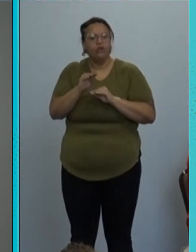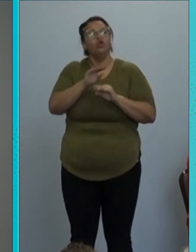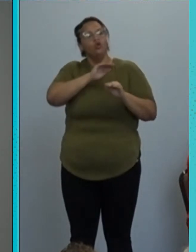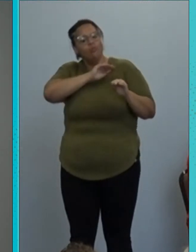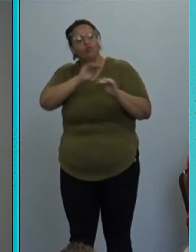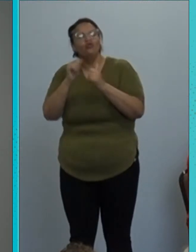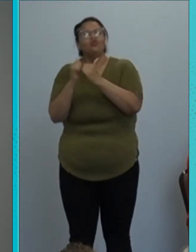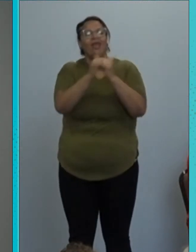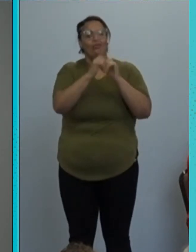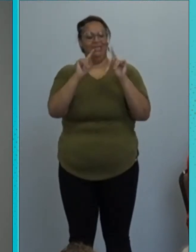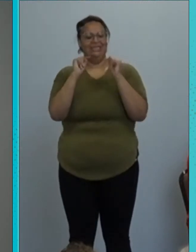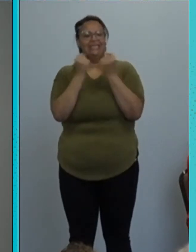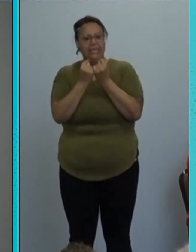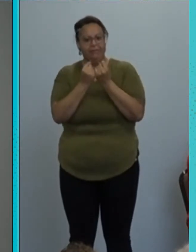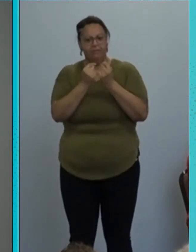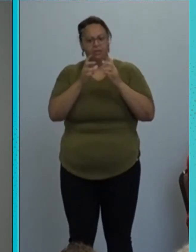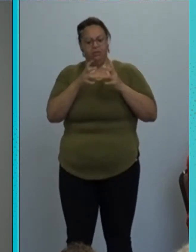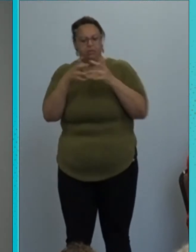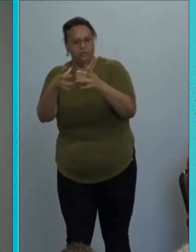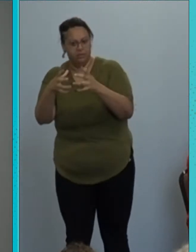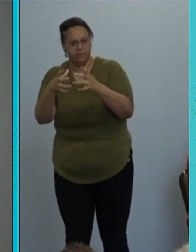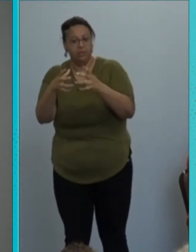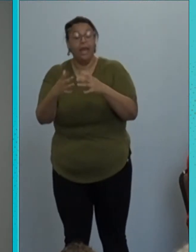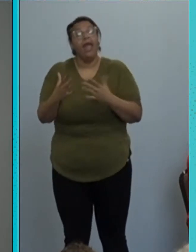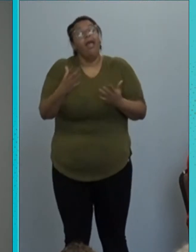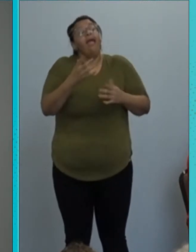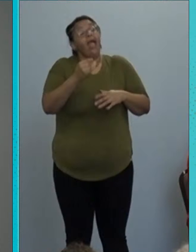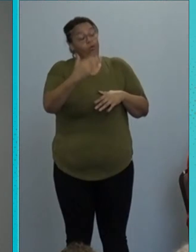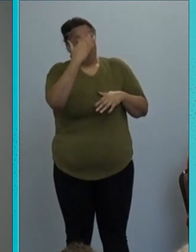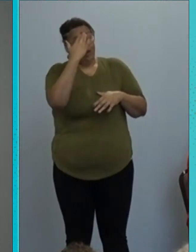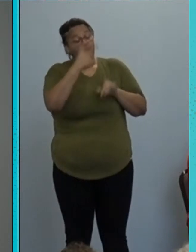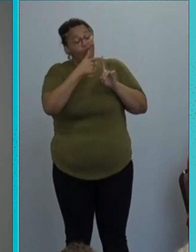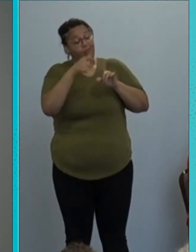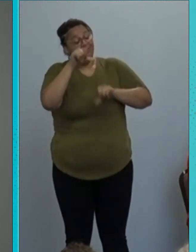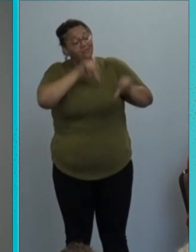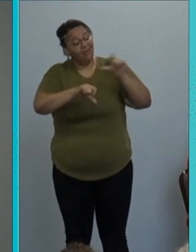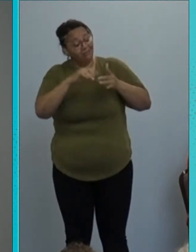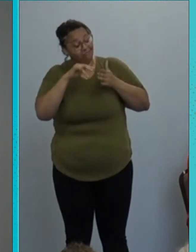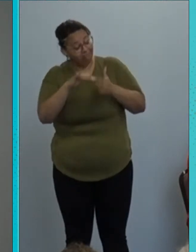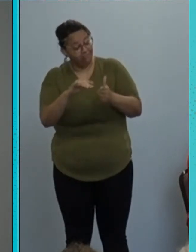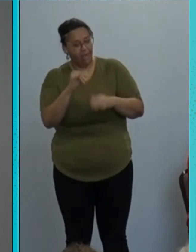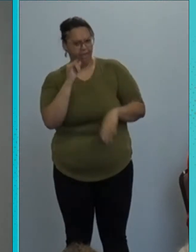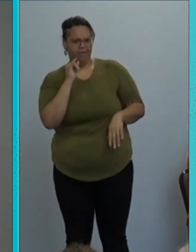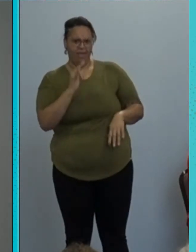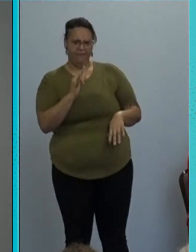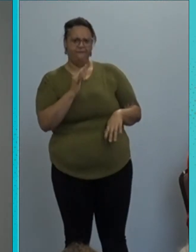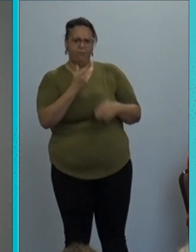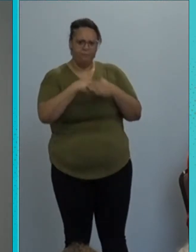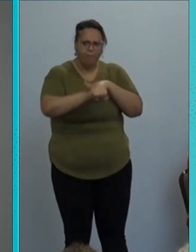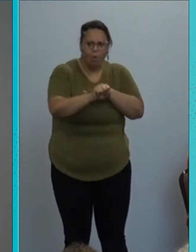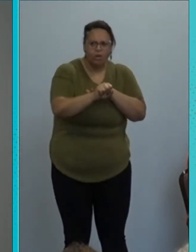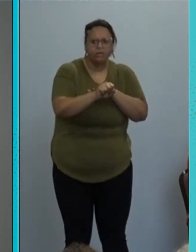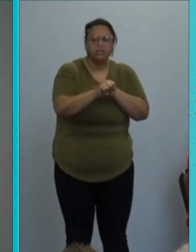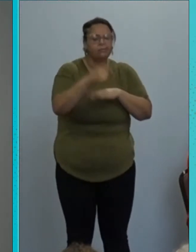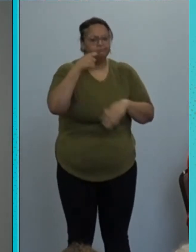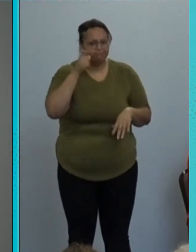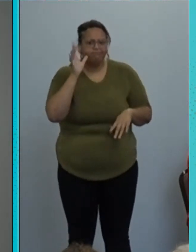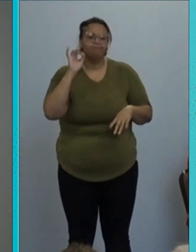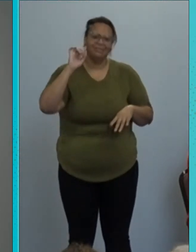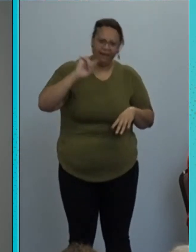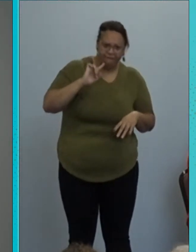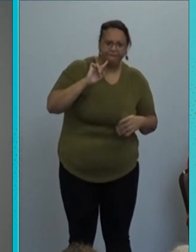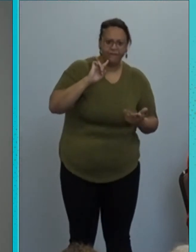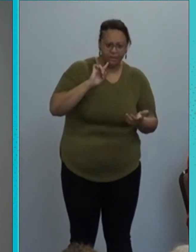team, and we know from scientific studies that if you are born profoundly